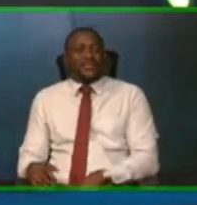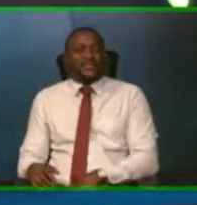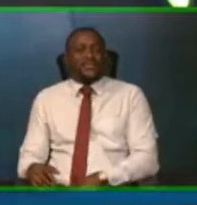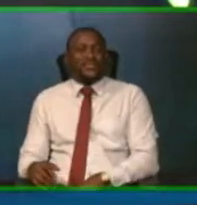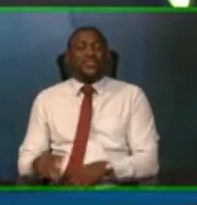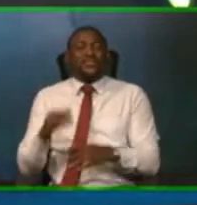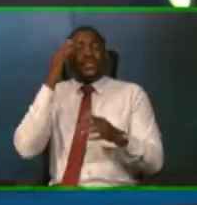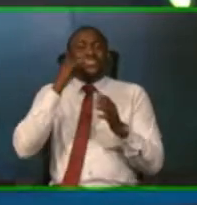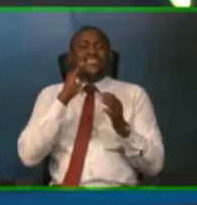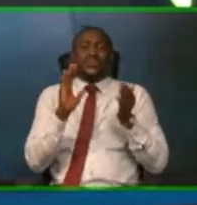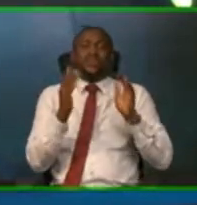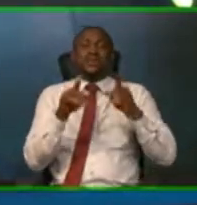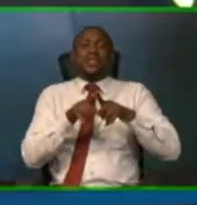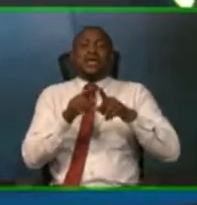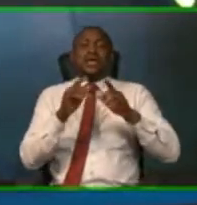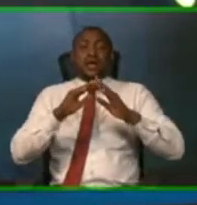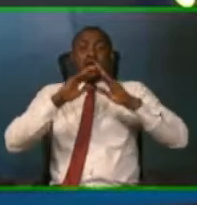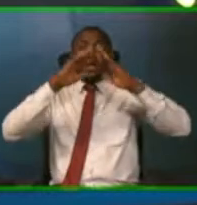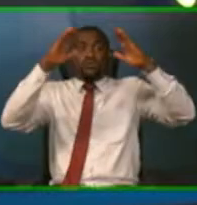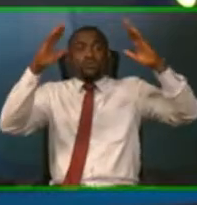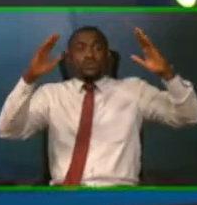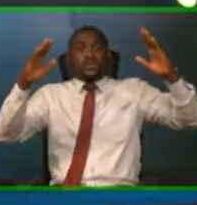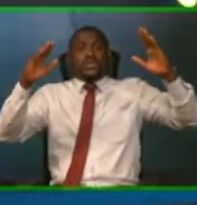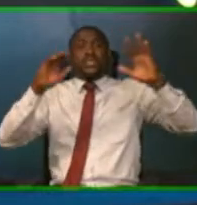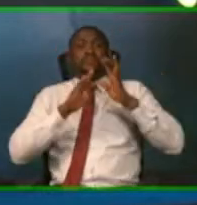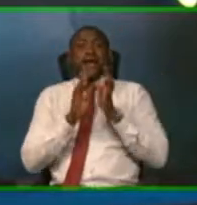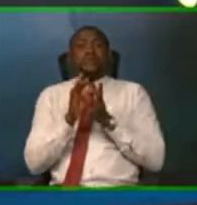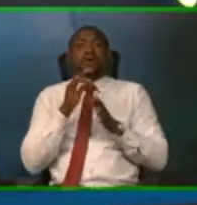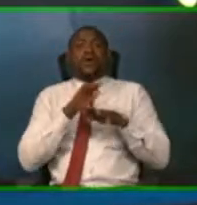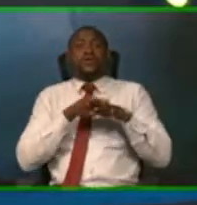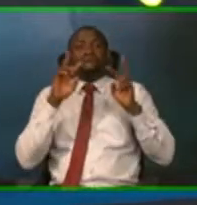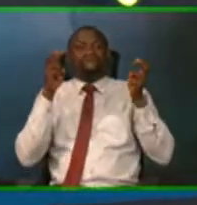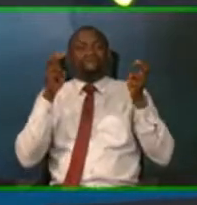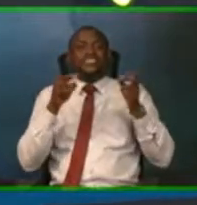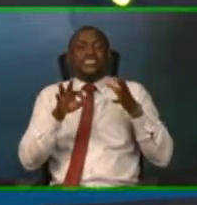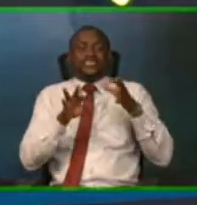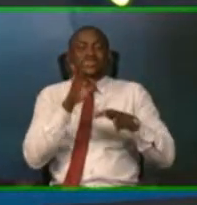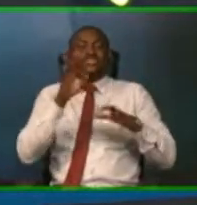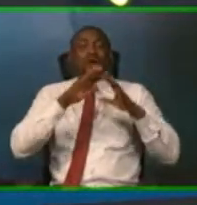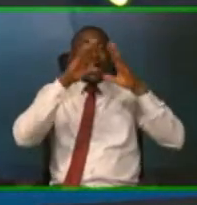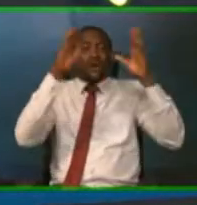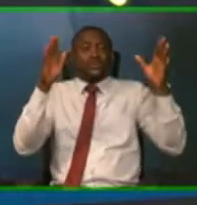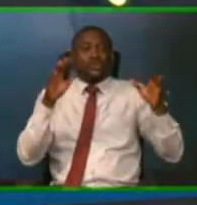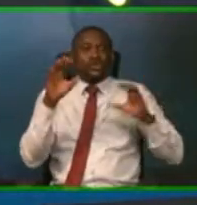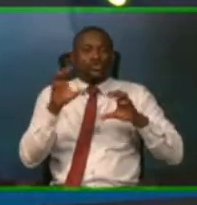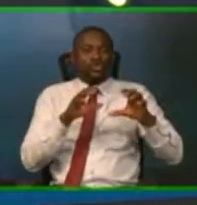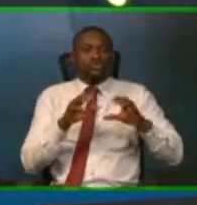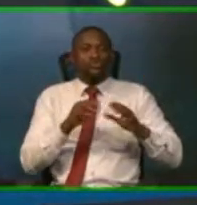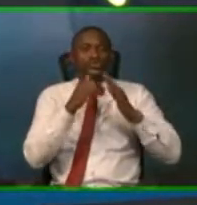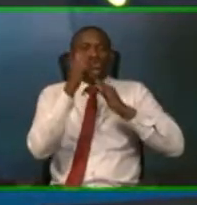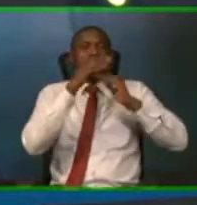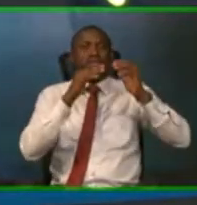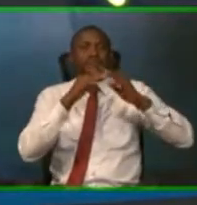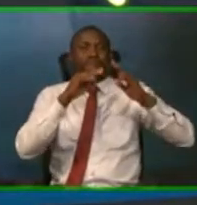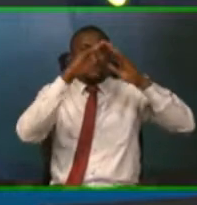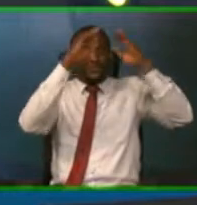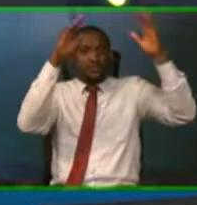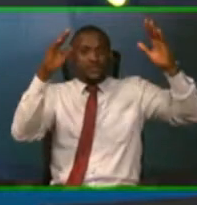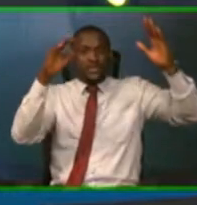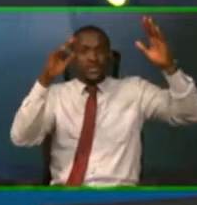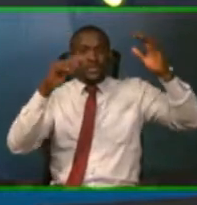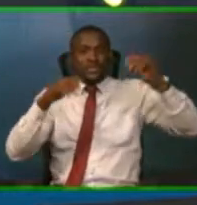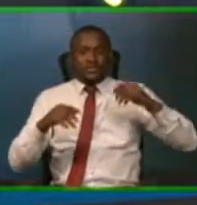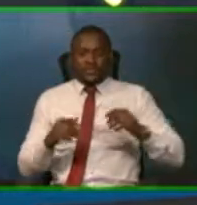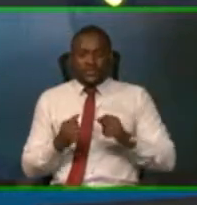is like a building. The Bible calls us spiritual houses. Do you build a foundation and put a zinc on it?